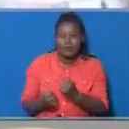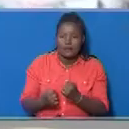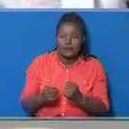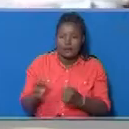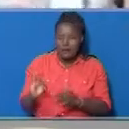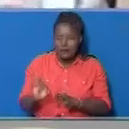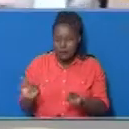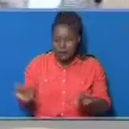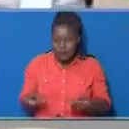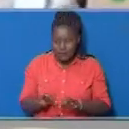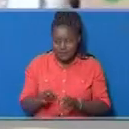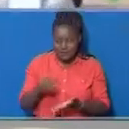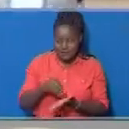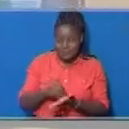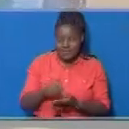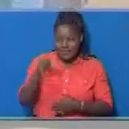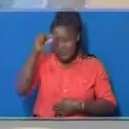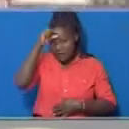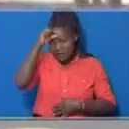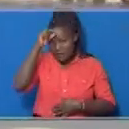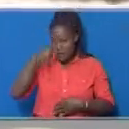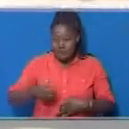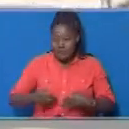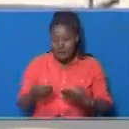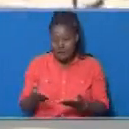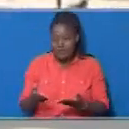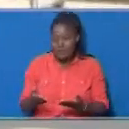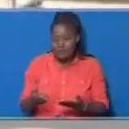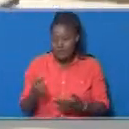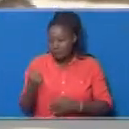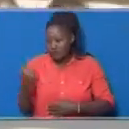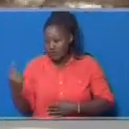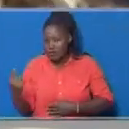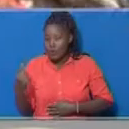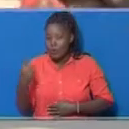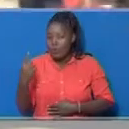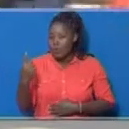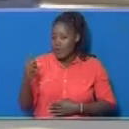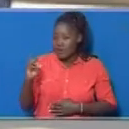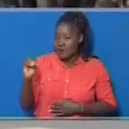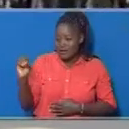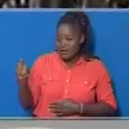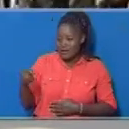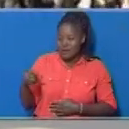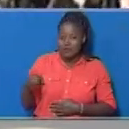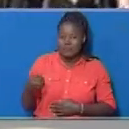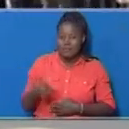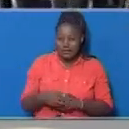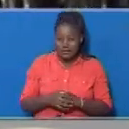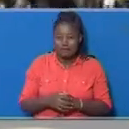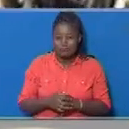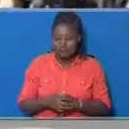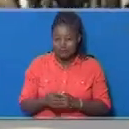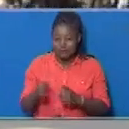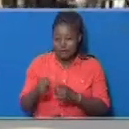the government has already given each of the affected families 100,000 Kenya shillings to facilitate the burial